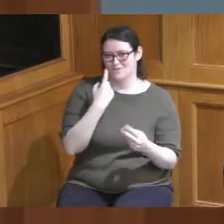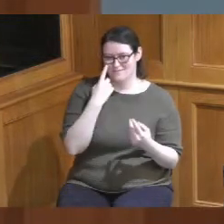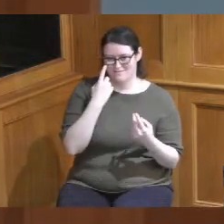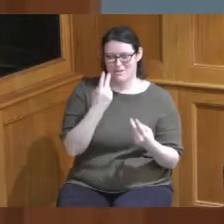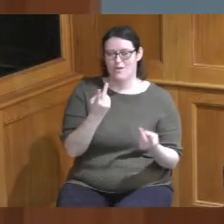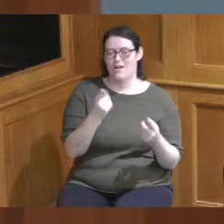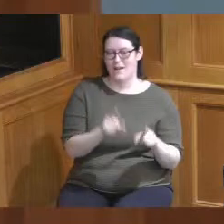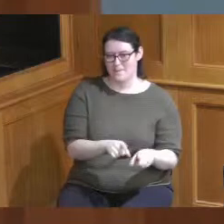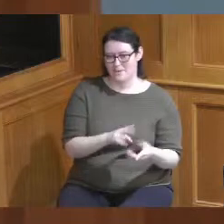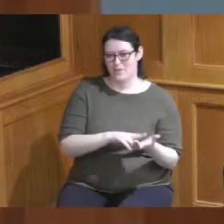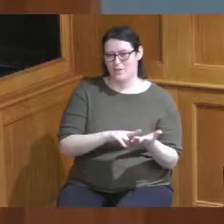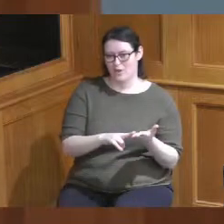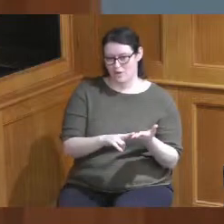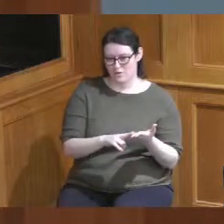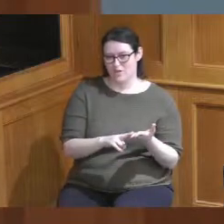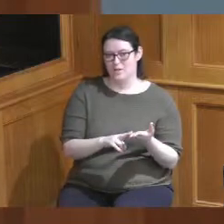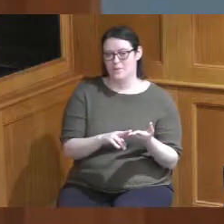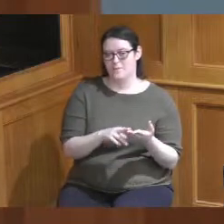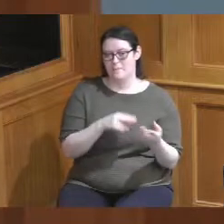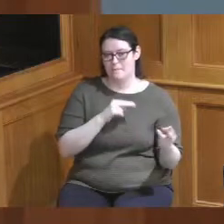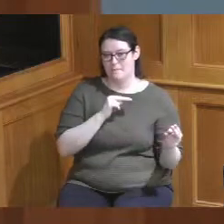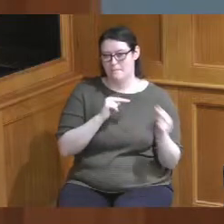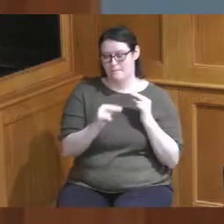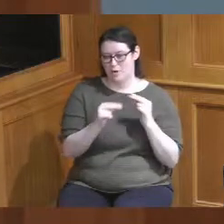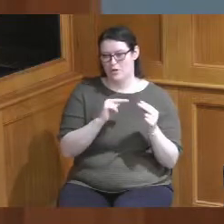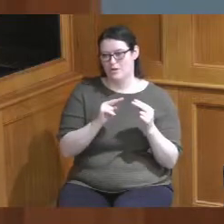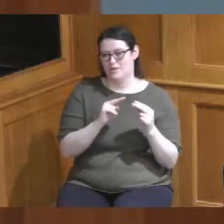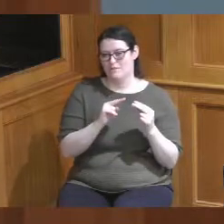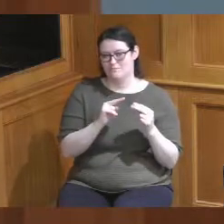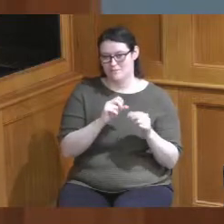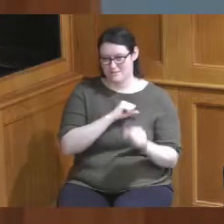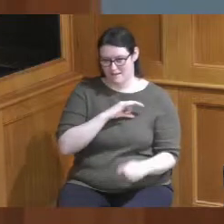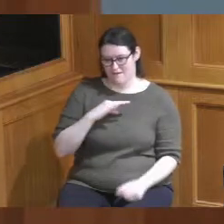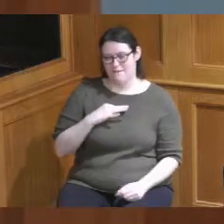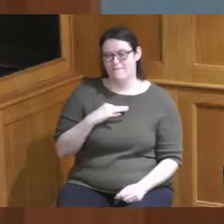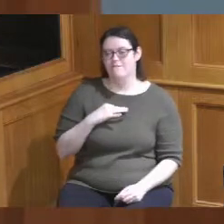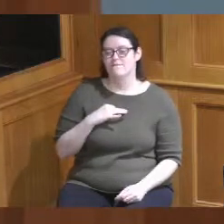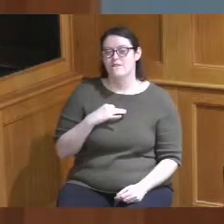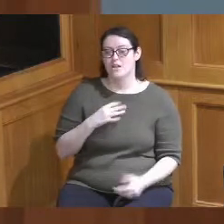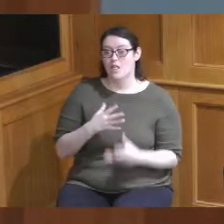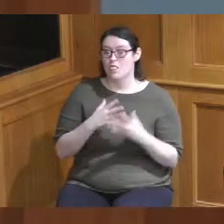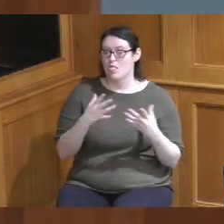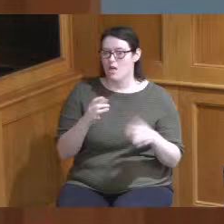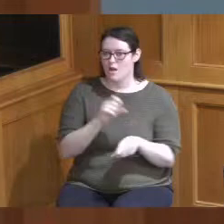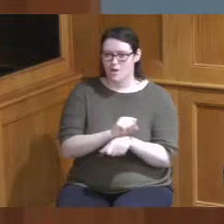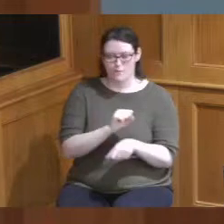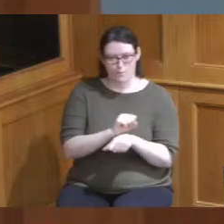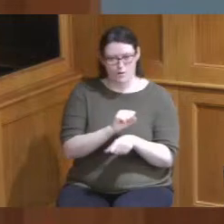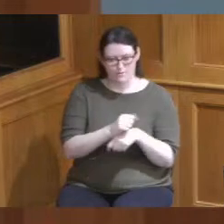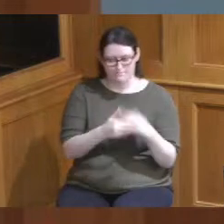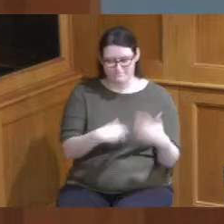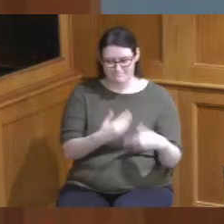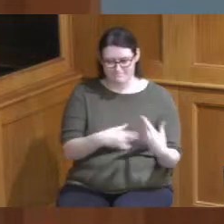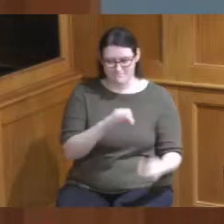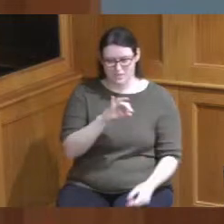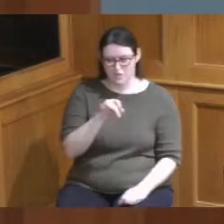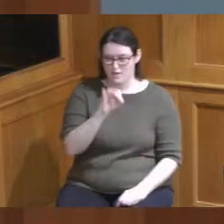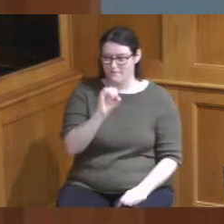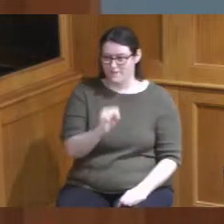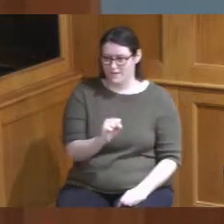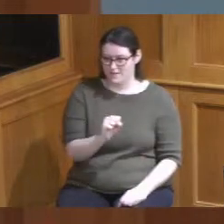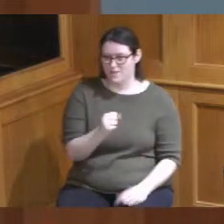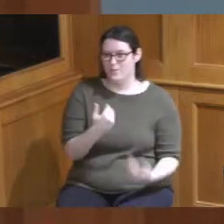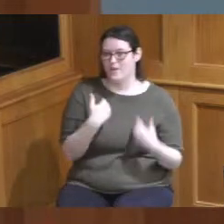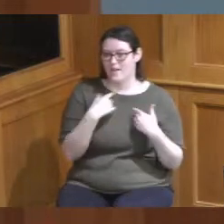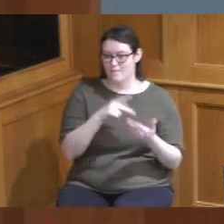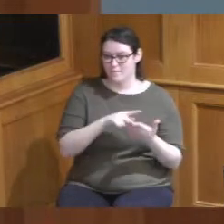our contract with the bargaining unit staff. We've got a lot of work happening in JFS and have a paid